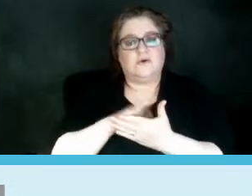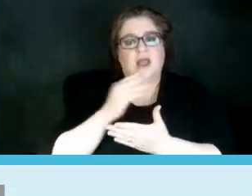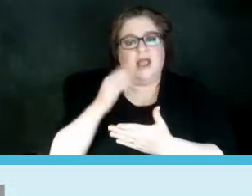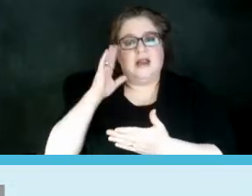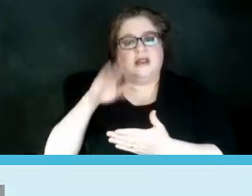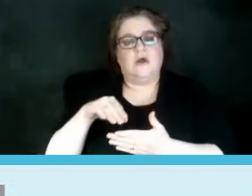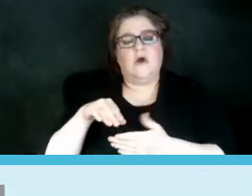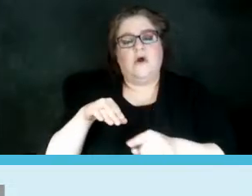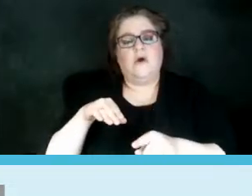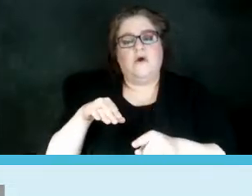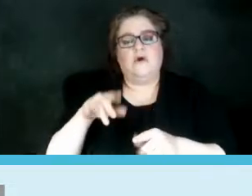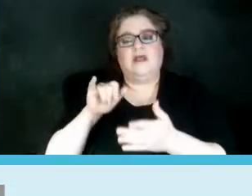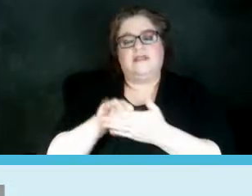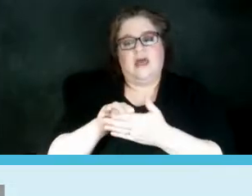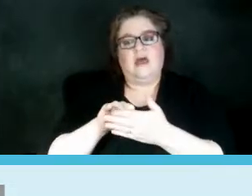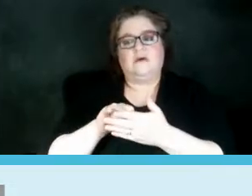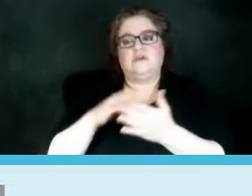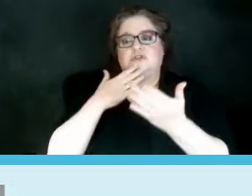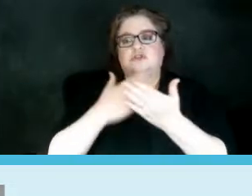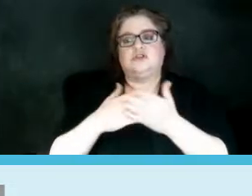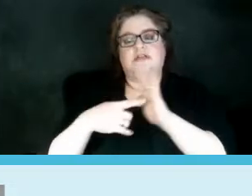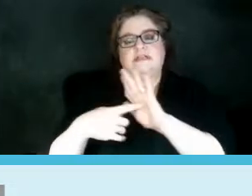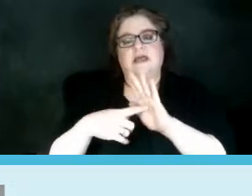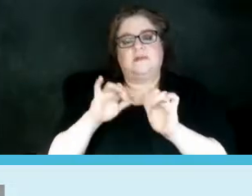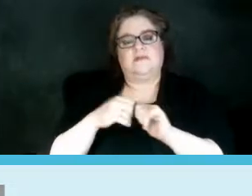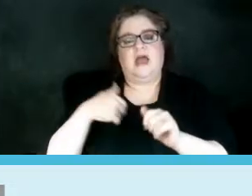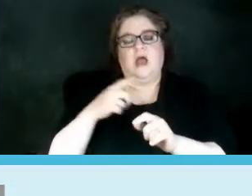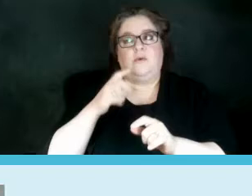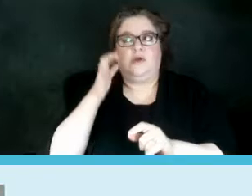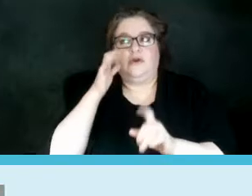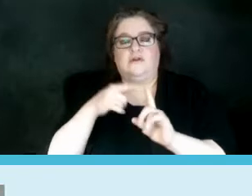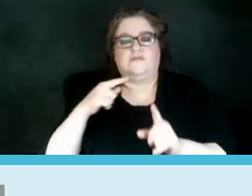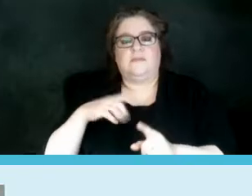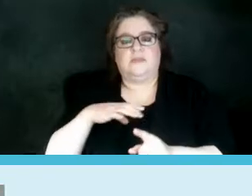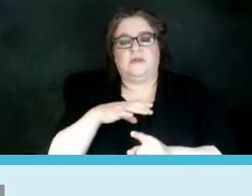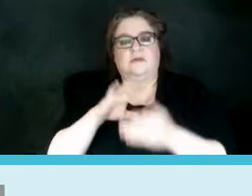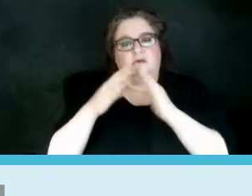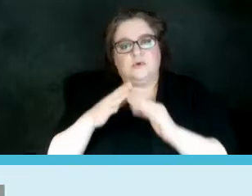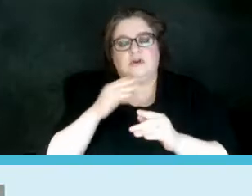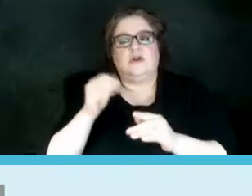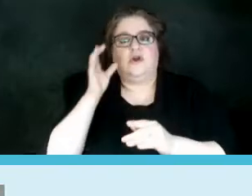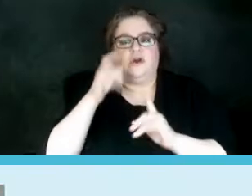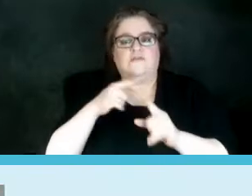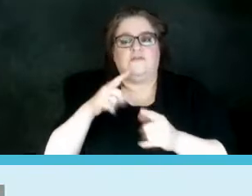know that was a very good example of how we heard from the community, how we heard from the students, how we